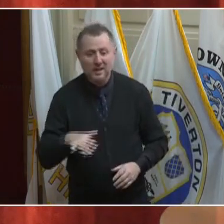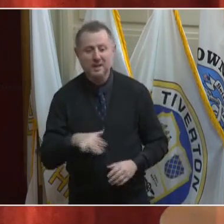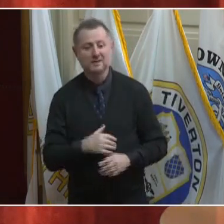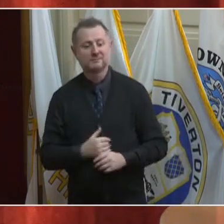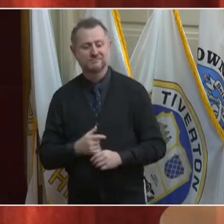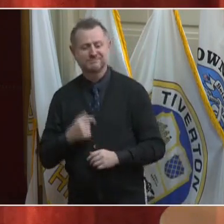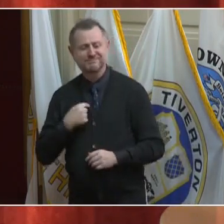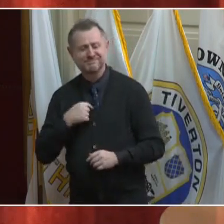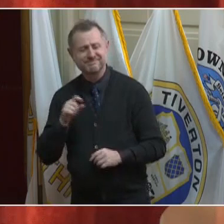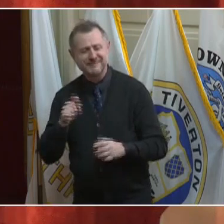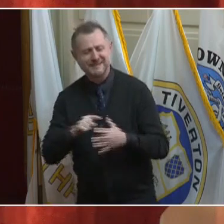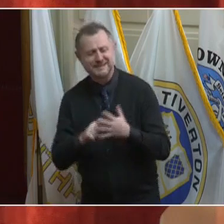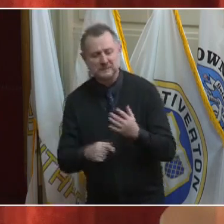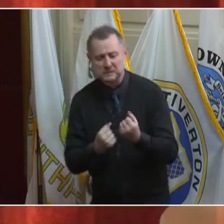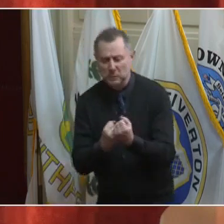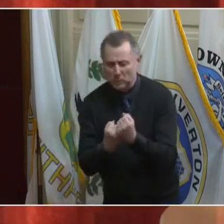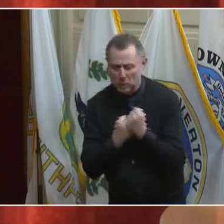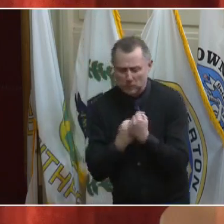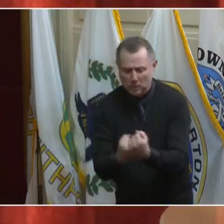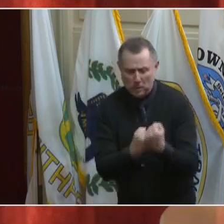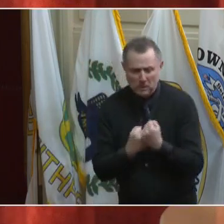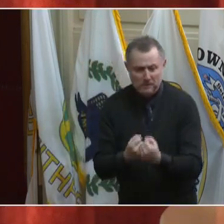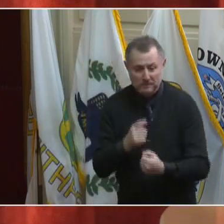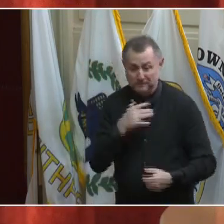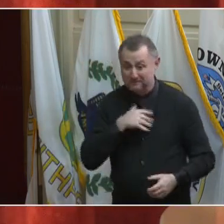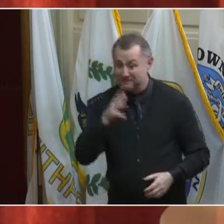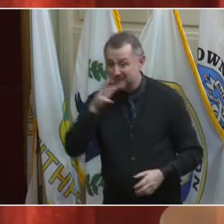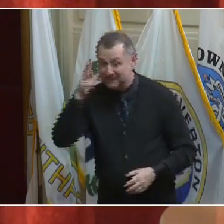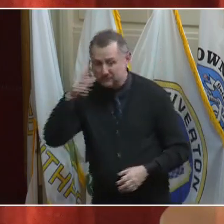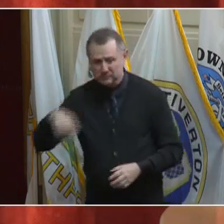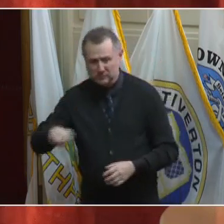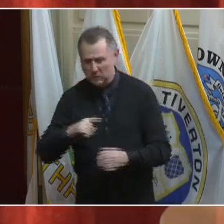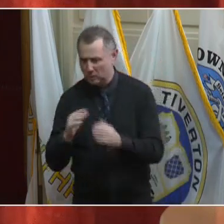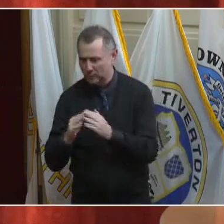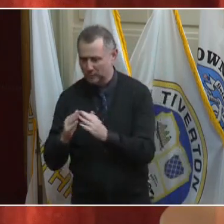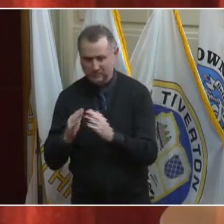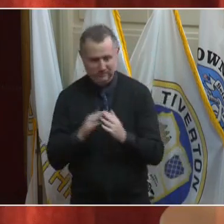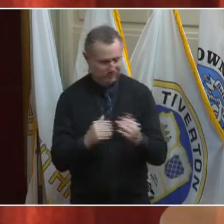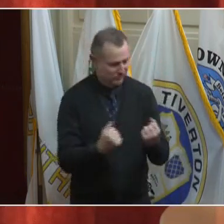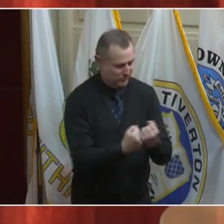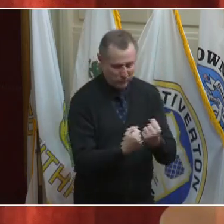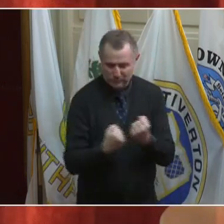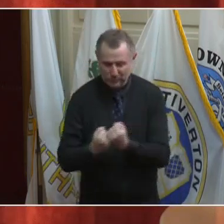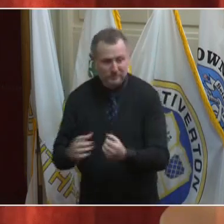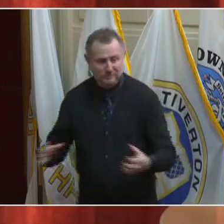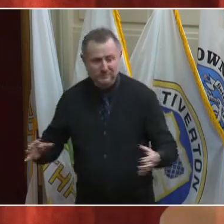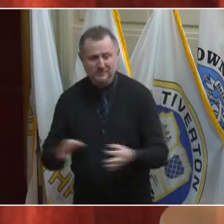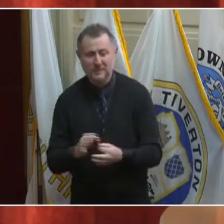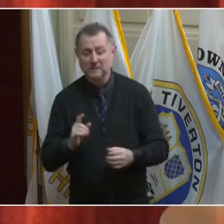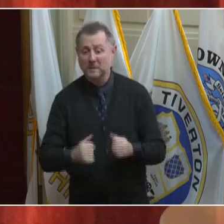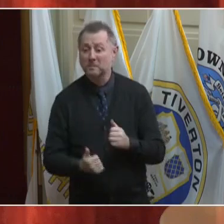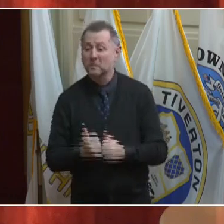It must be supported by parents in the community. And most importantly,